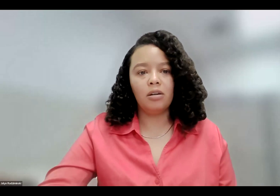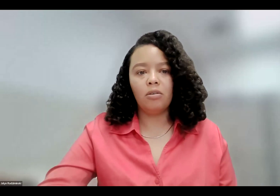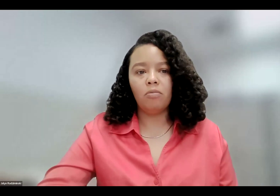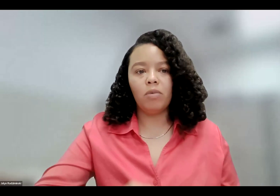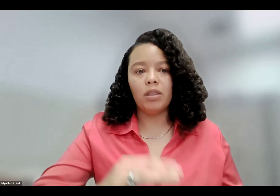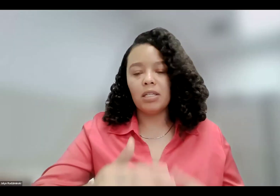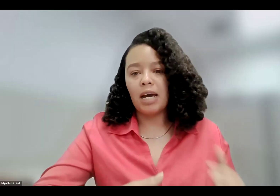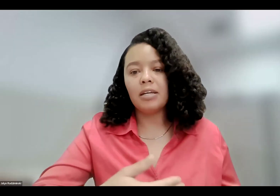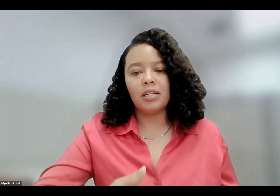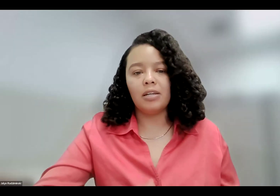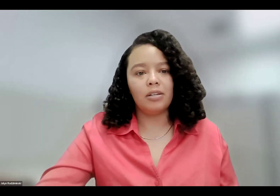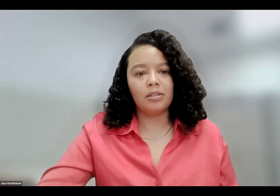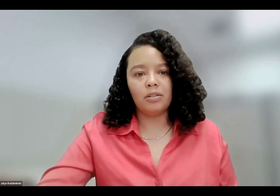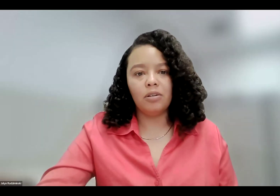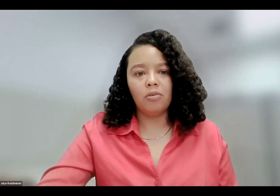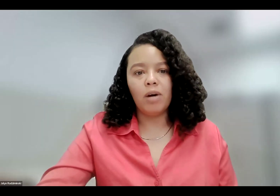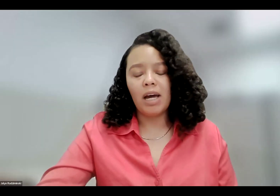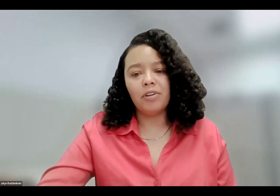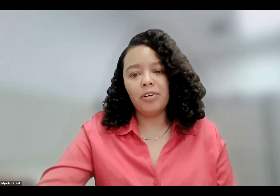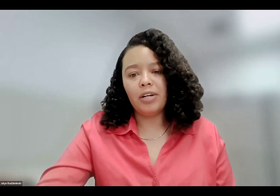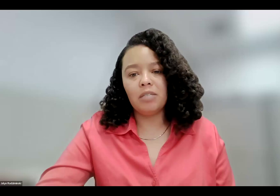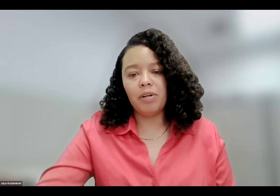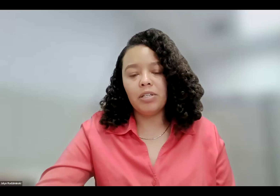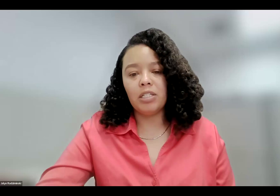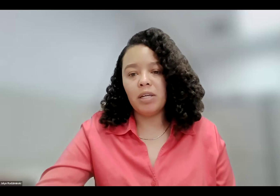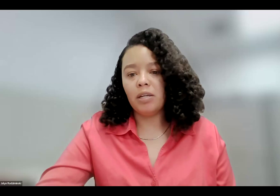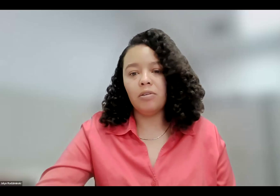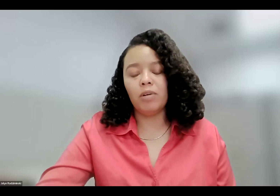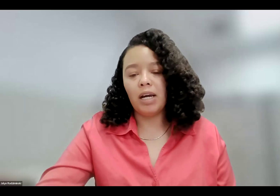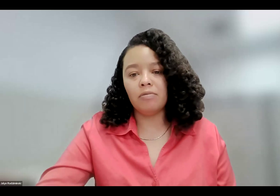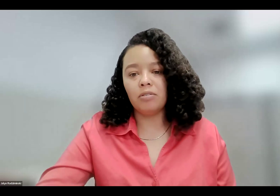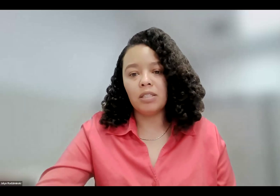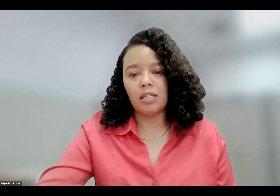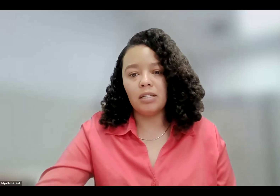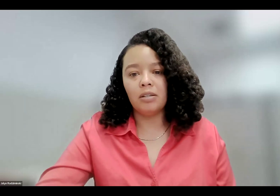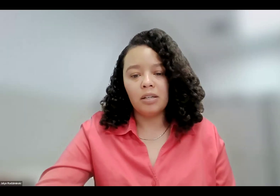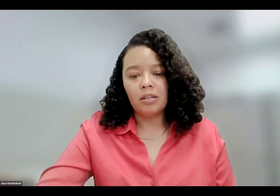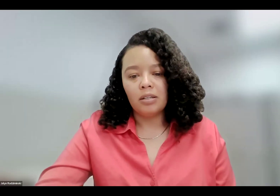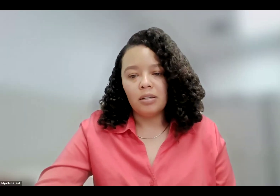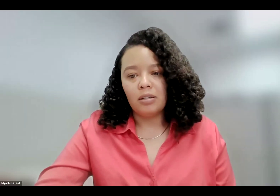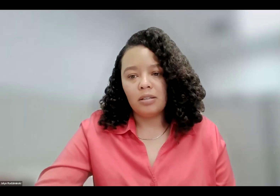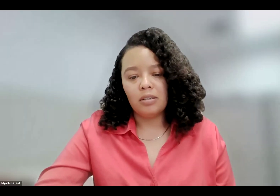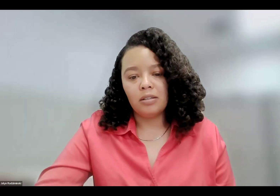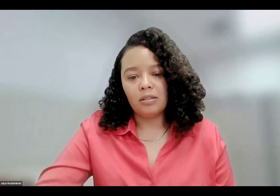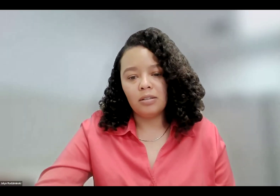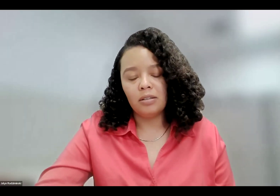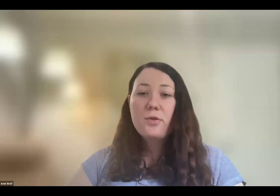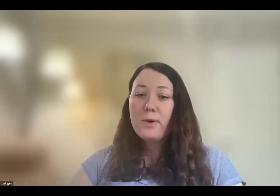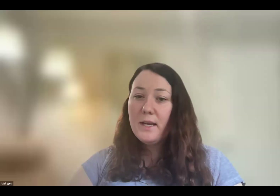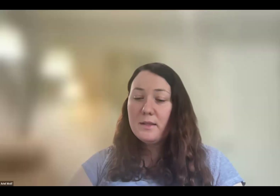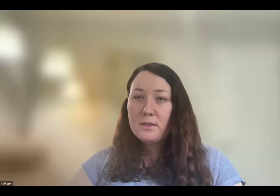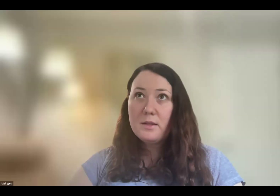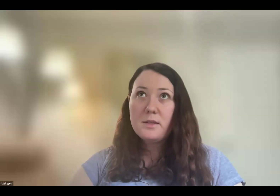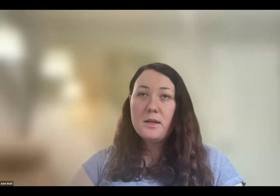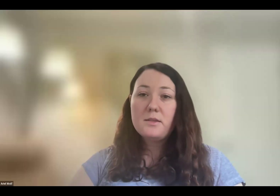just with the cycling, what have your experiences been and what have you seen? So there's